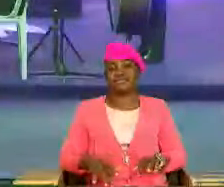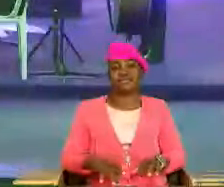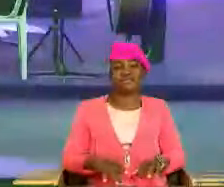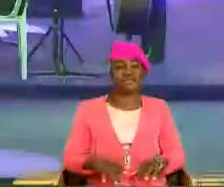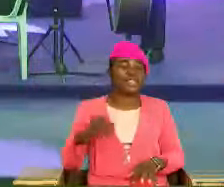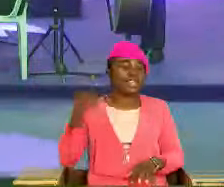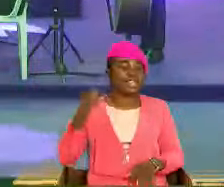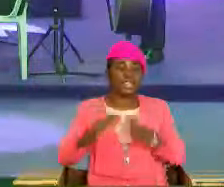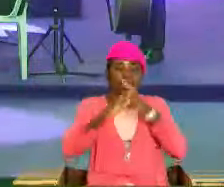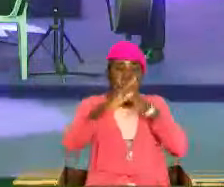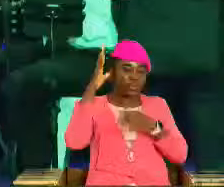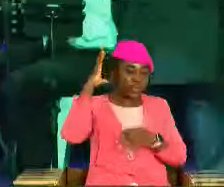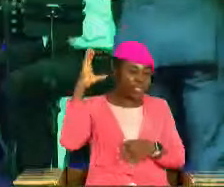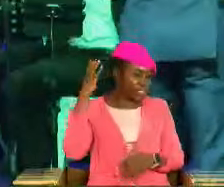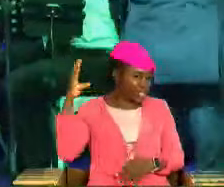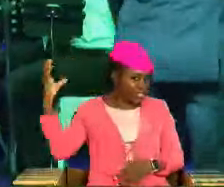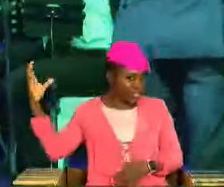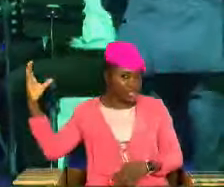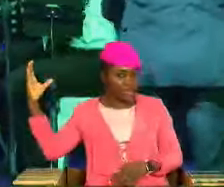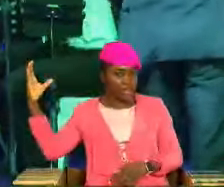the na